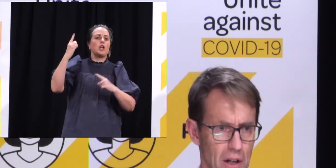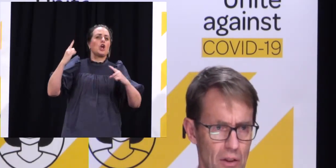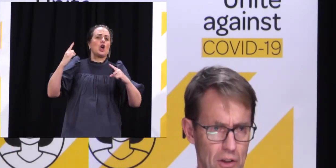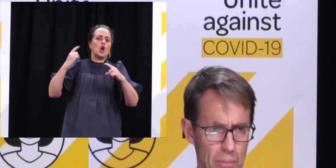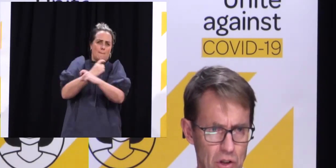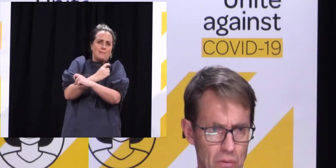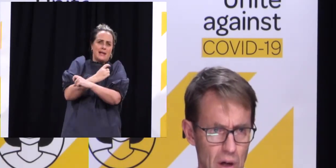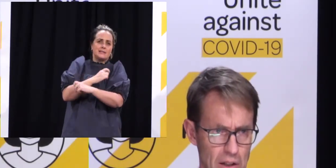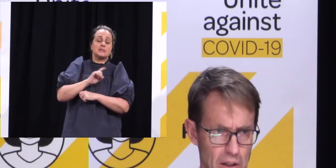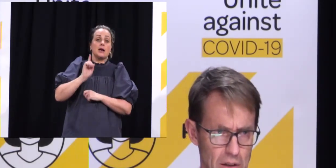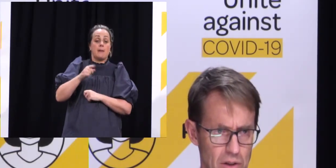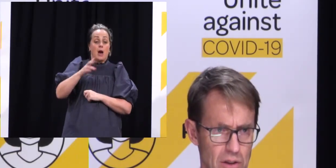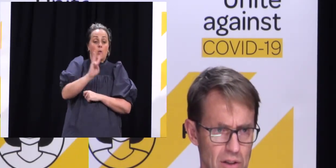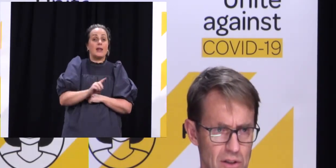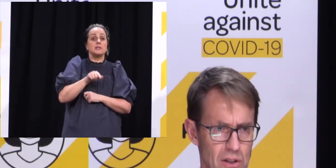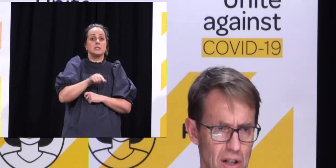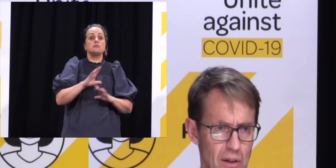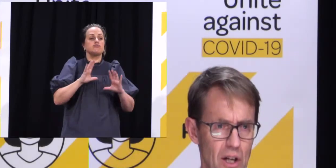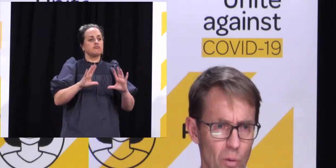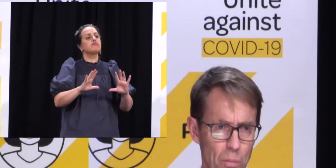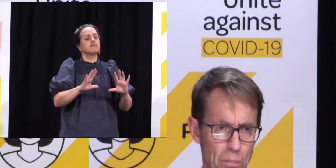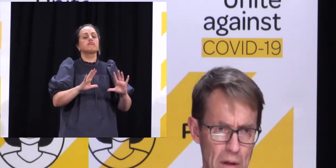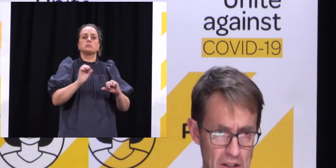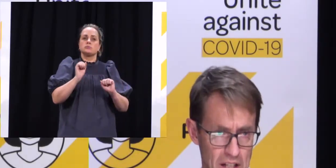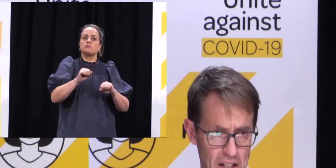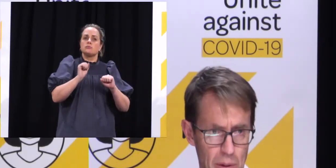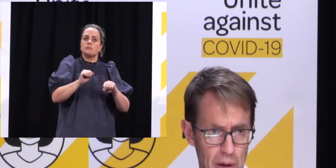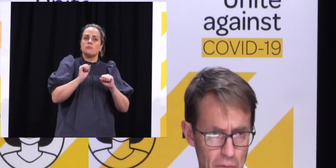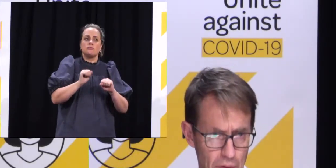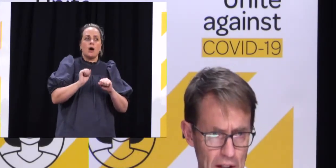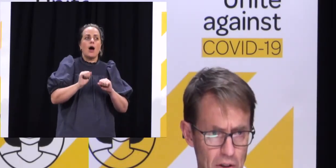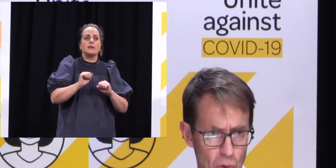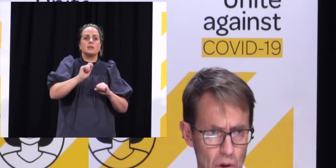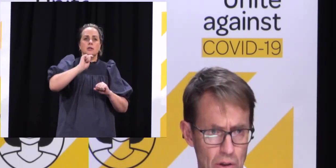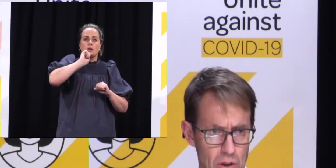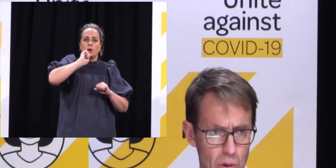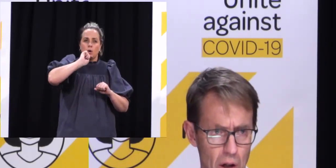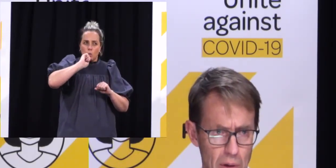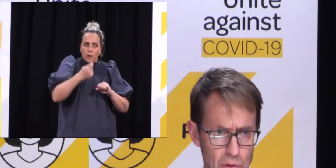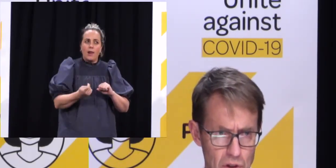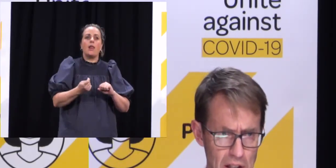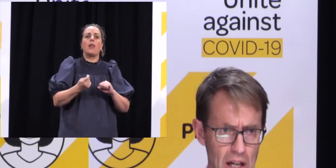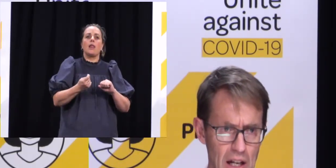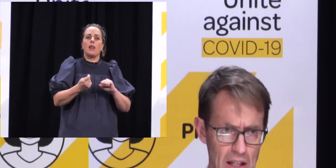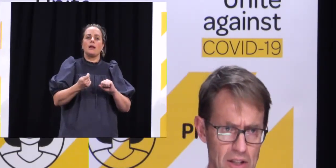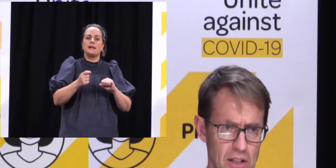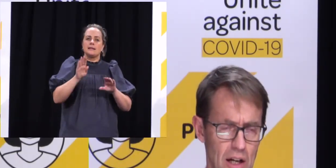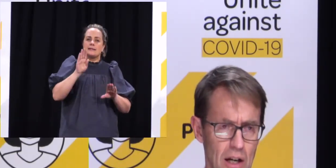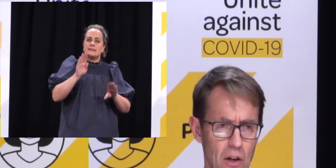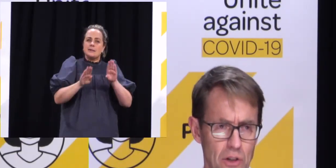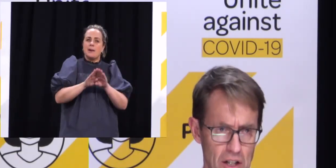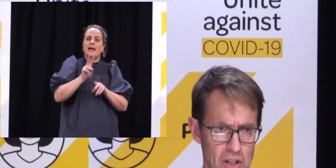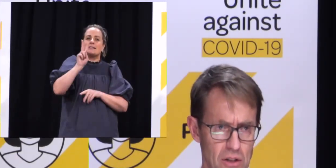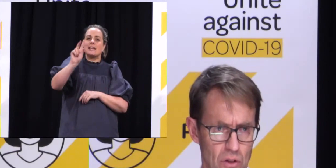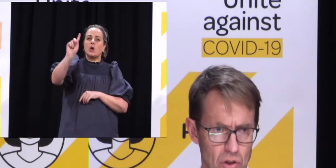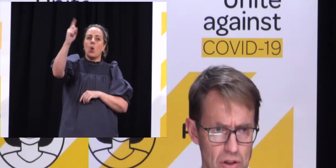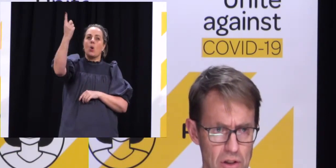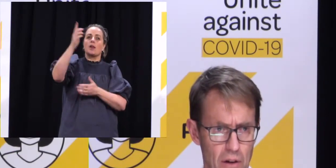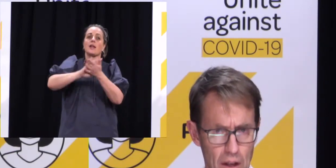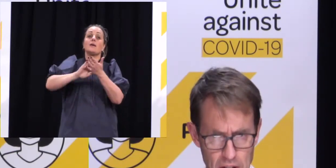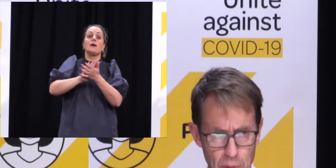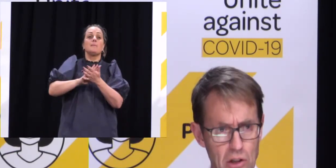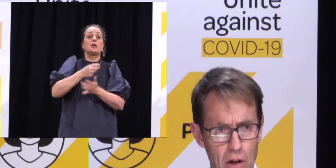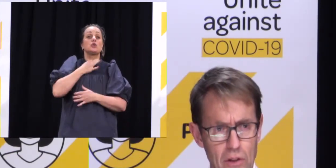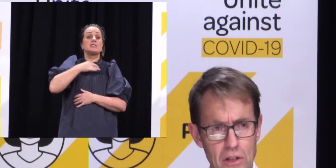but yeah. I think the picture in Wellington will start to be being reflected in Auckland as well, and we will see less locations of